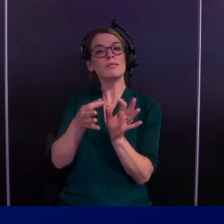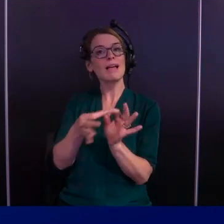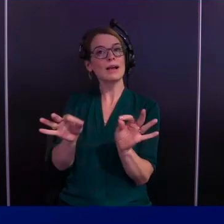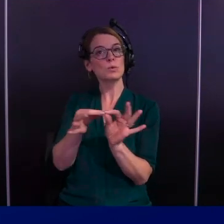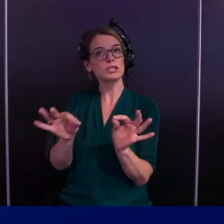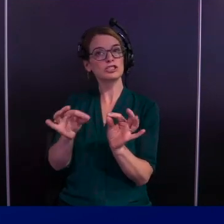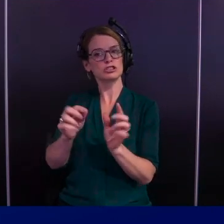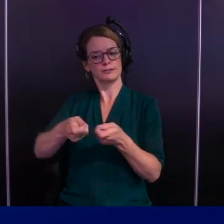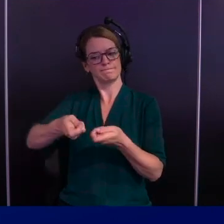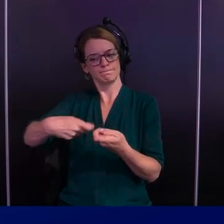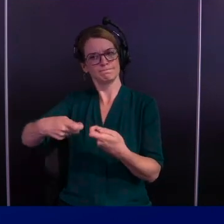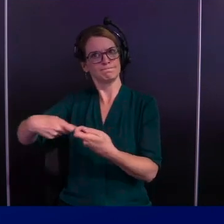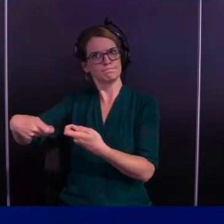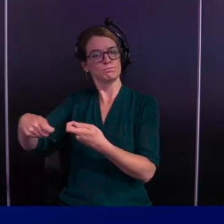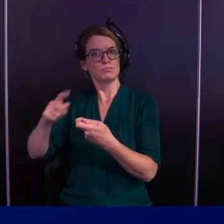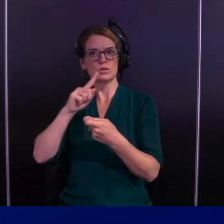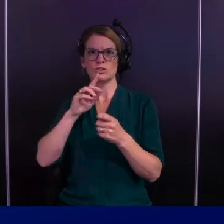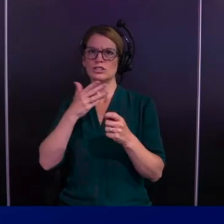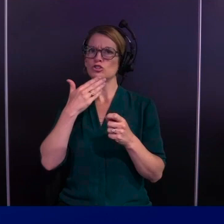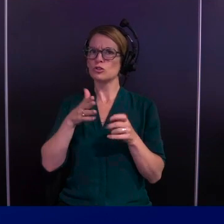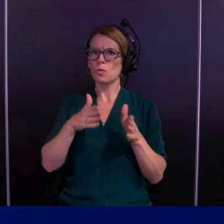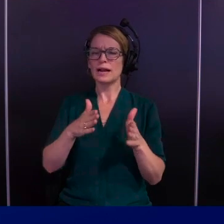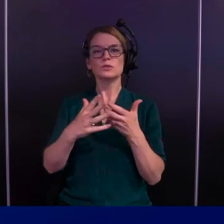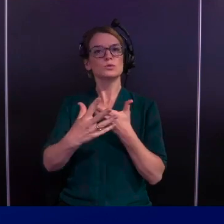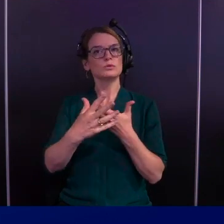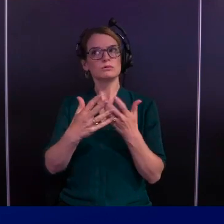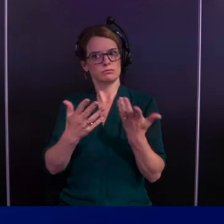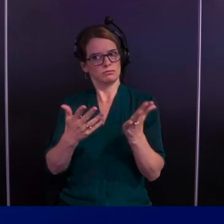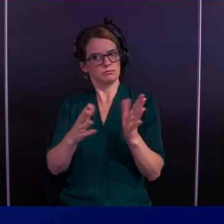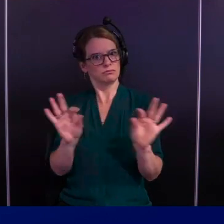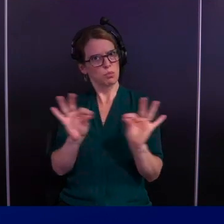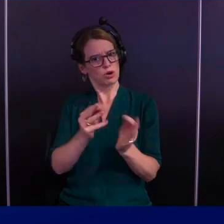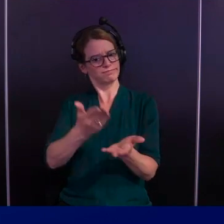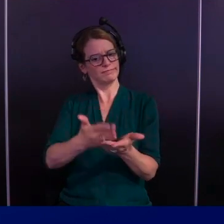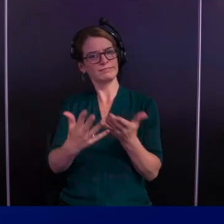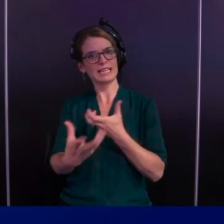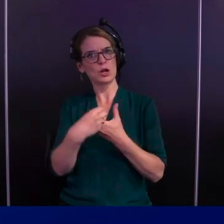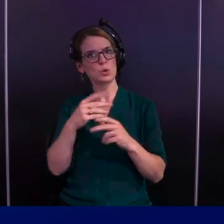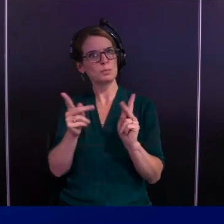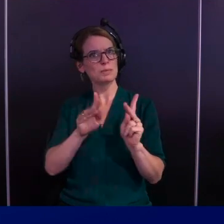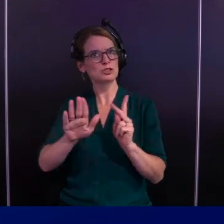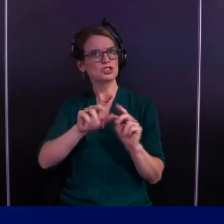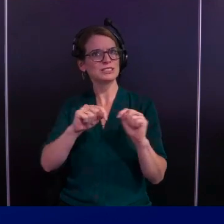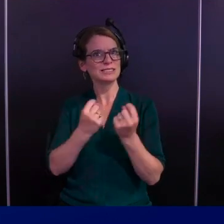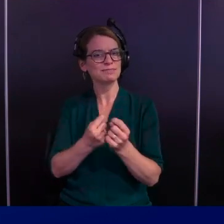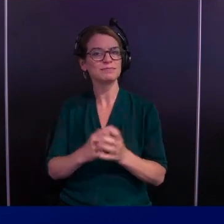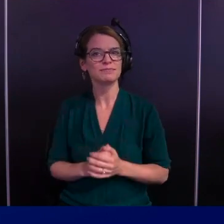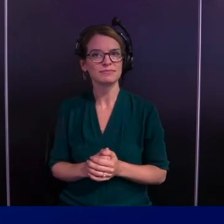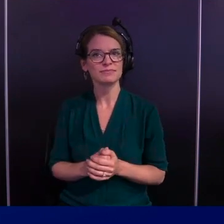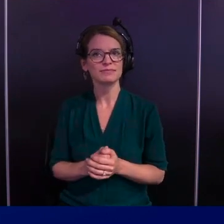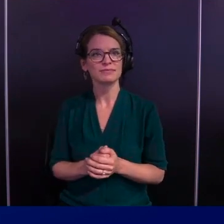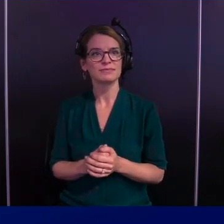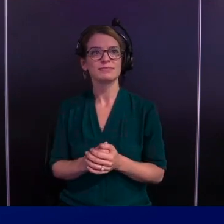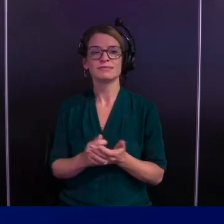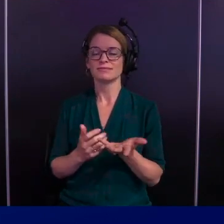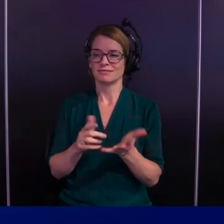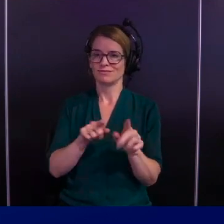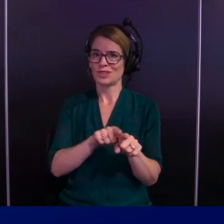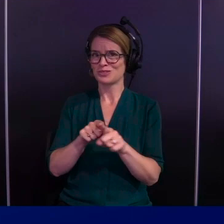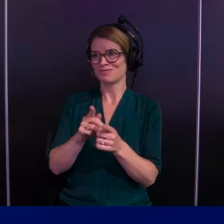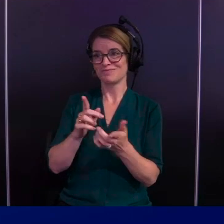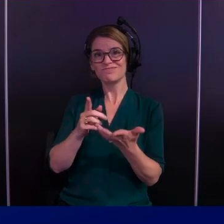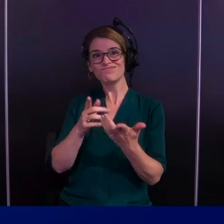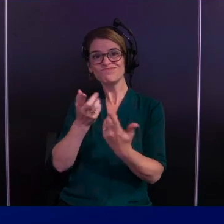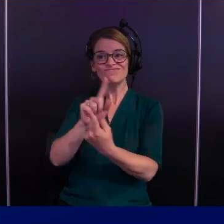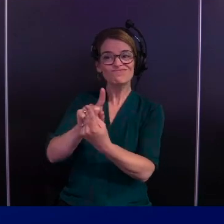good way to make sure you're including people on your team. Another really simple, easy one is just checking in on people. So a lot of